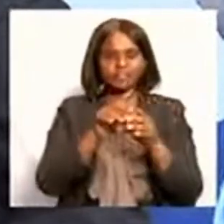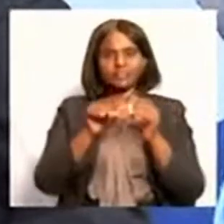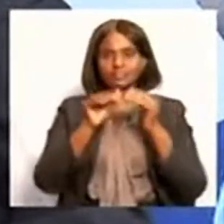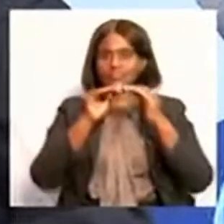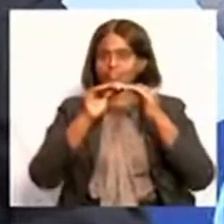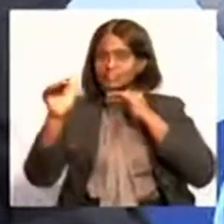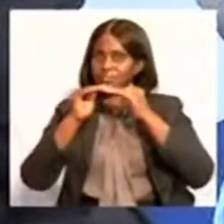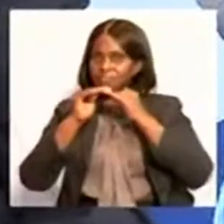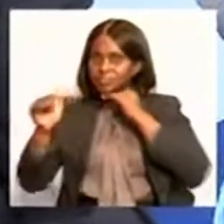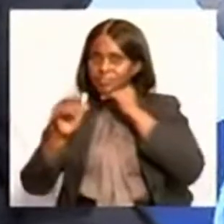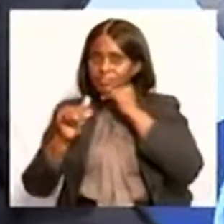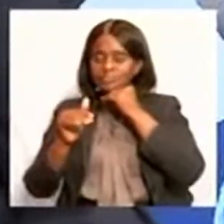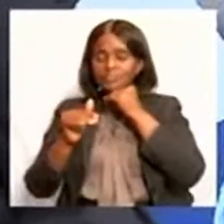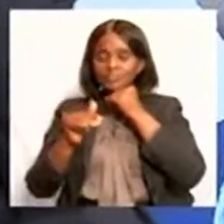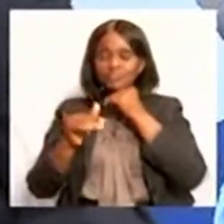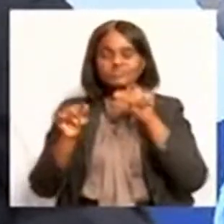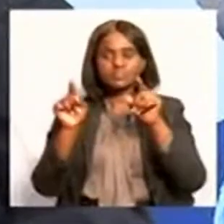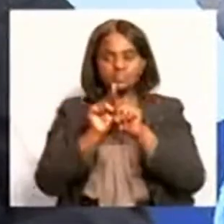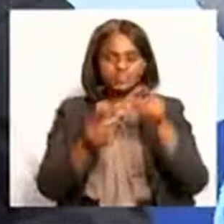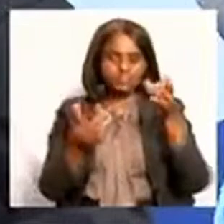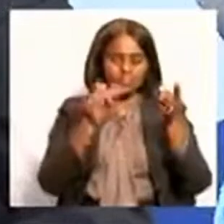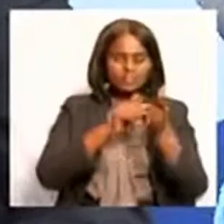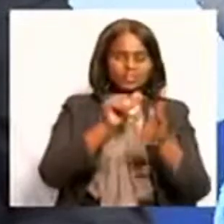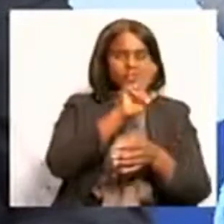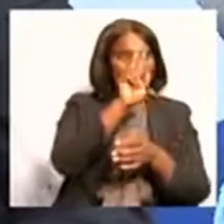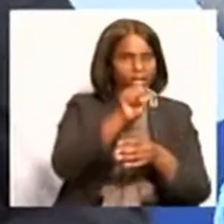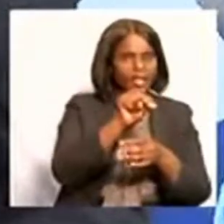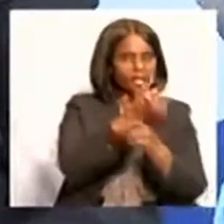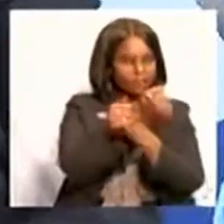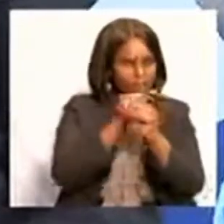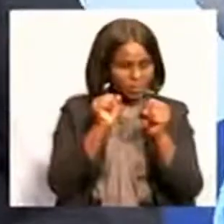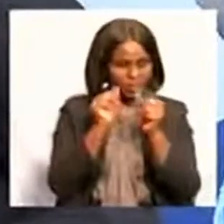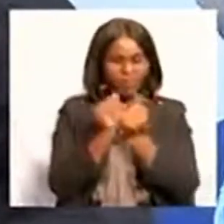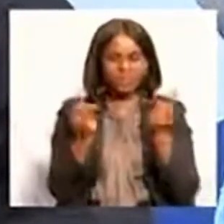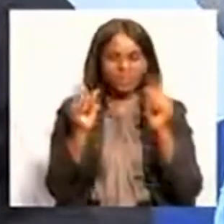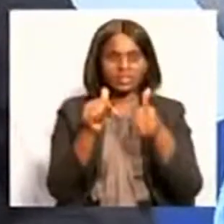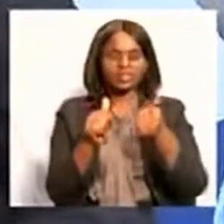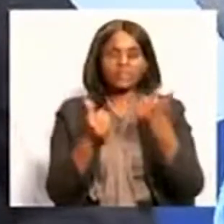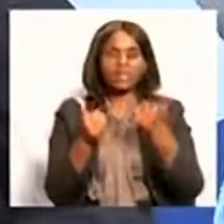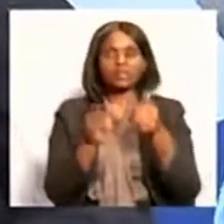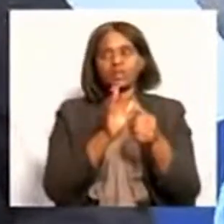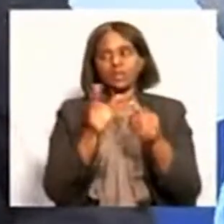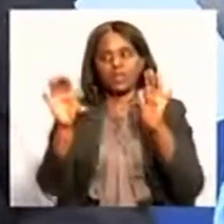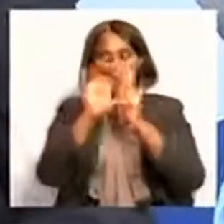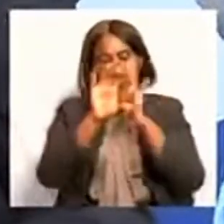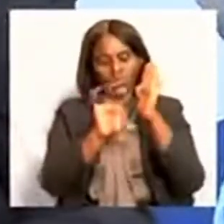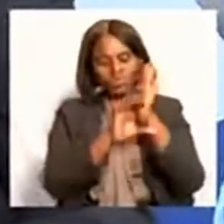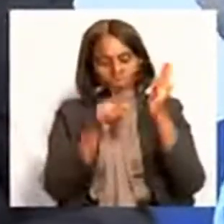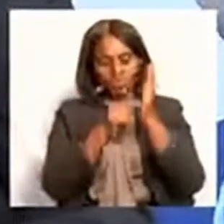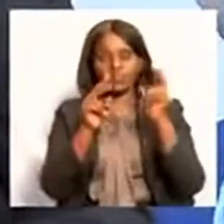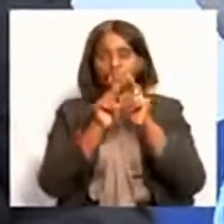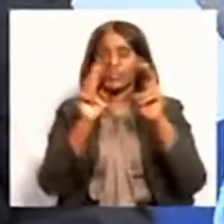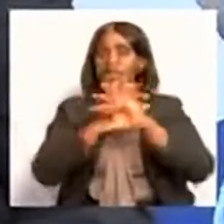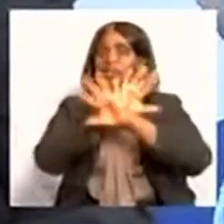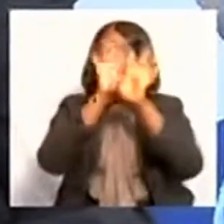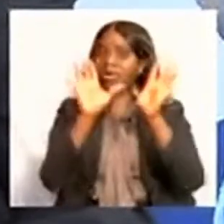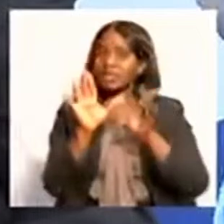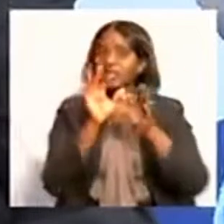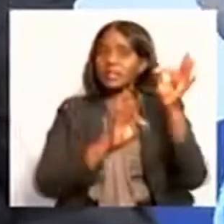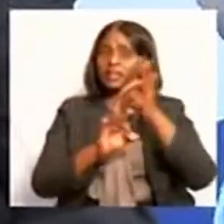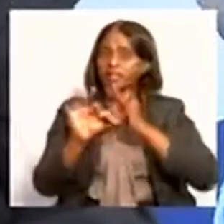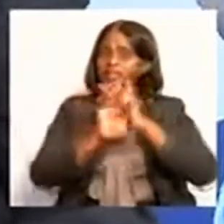level, as well as the UN resolution. So when you go to the Constitution, I think it's very clear and